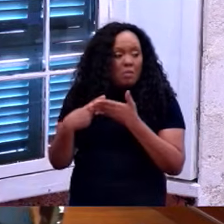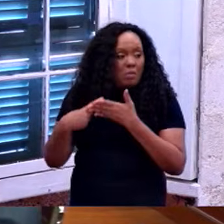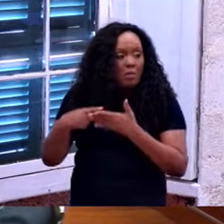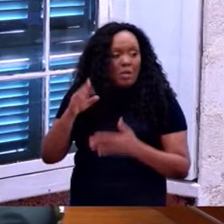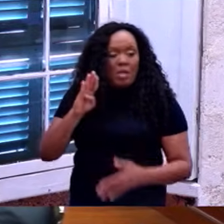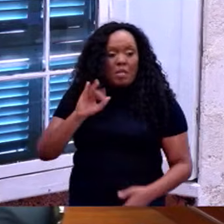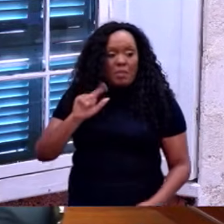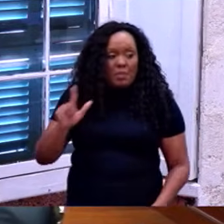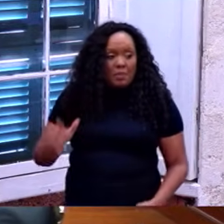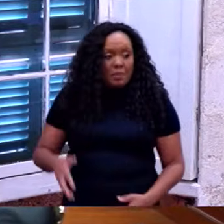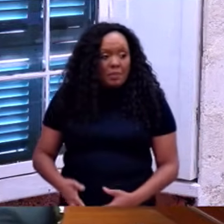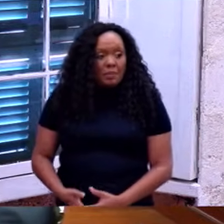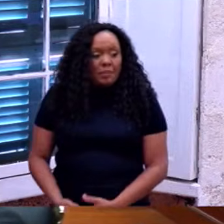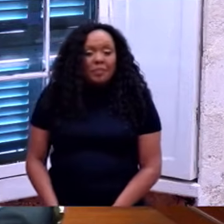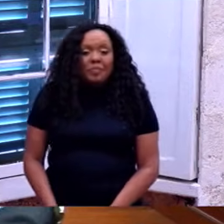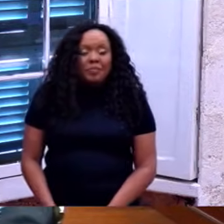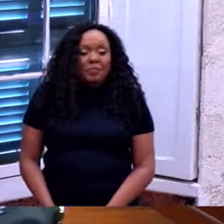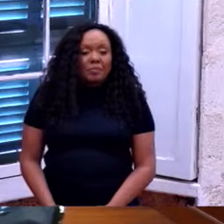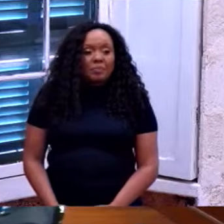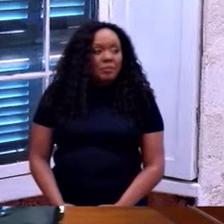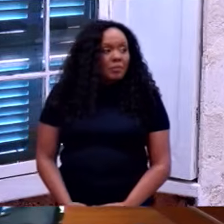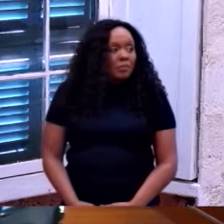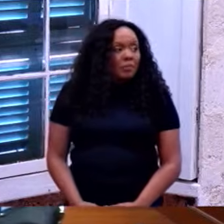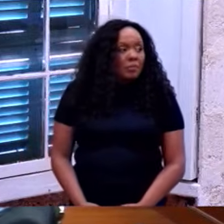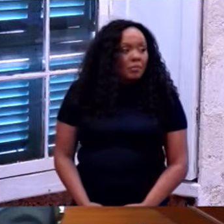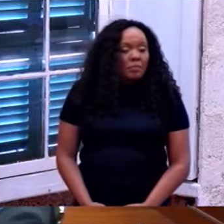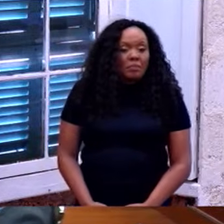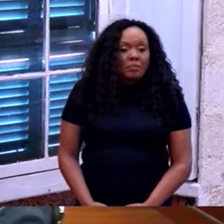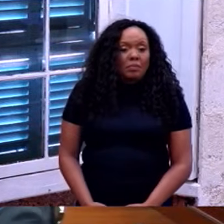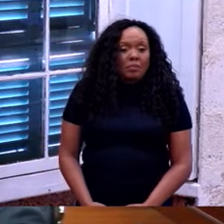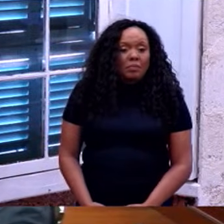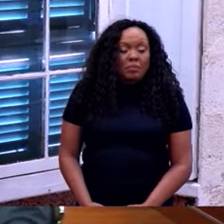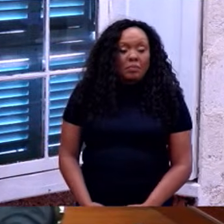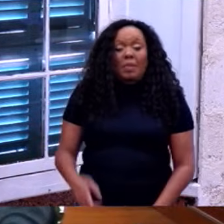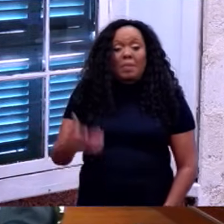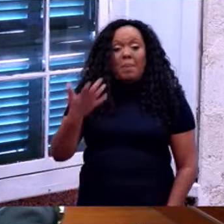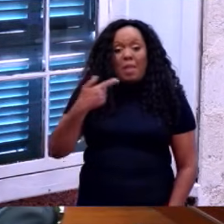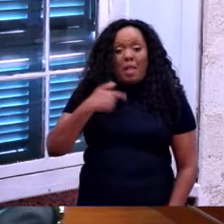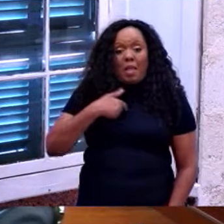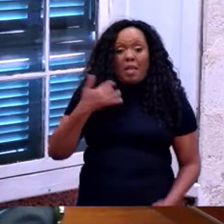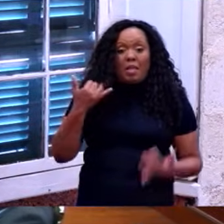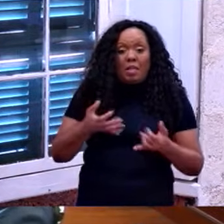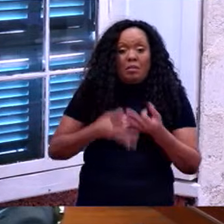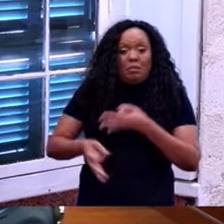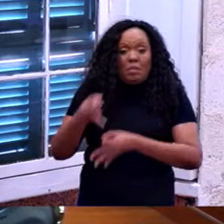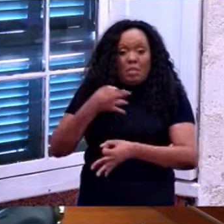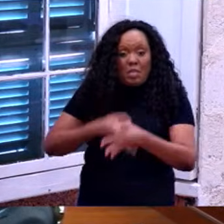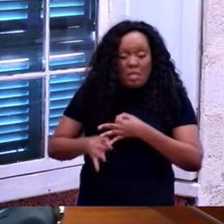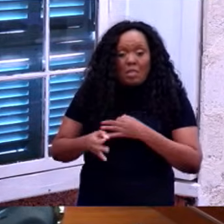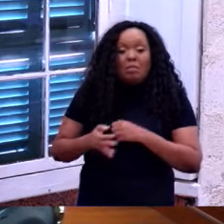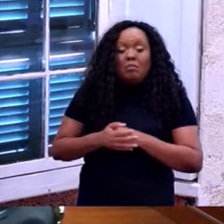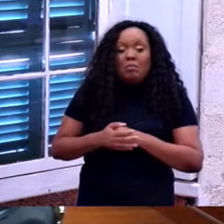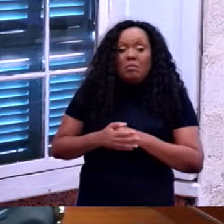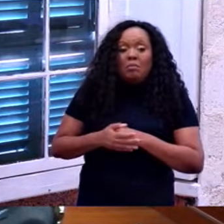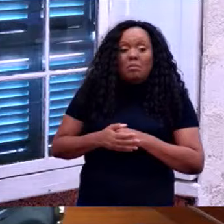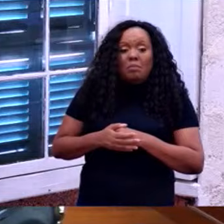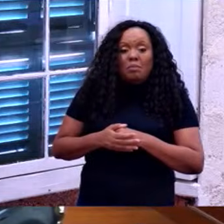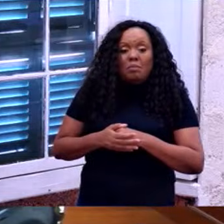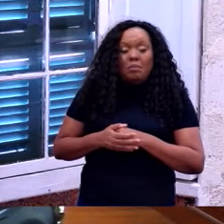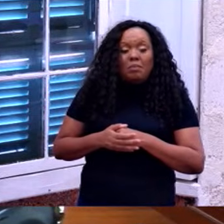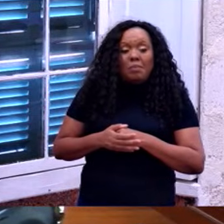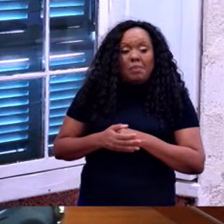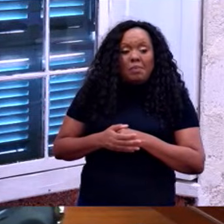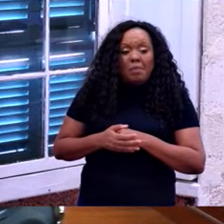bill. The question is that I do not leave the chair and the Honorable the Senate resolve itself to committee for